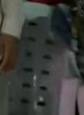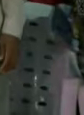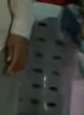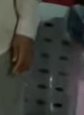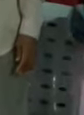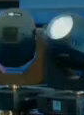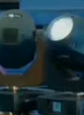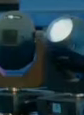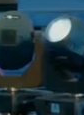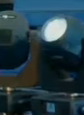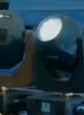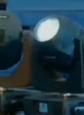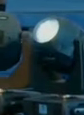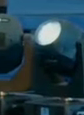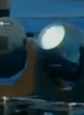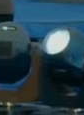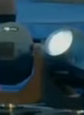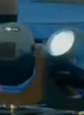Present hour.